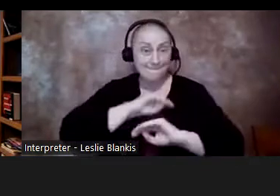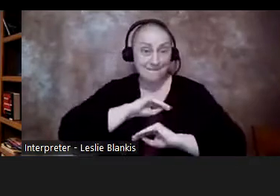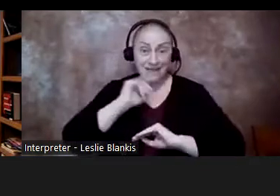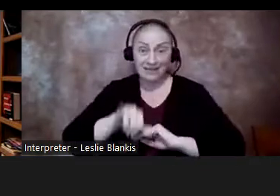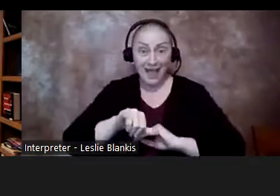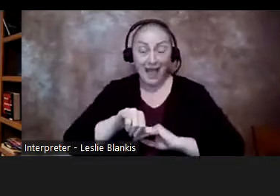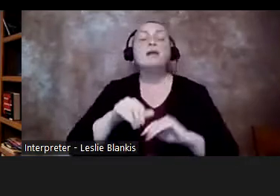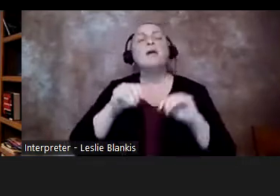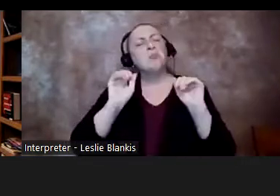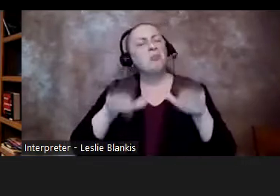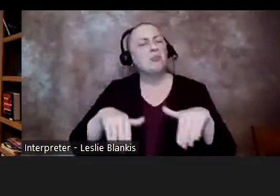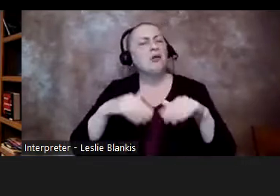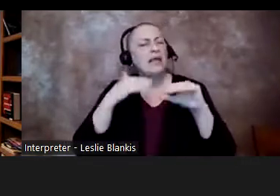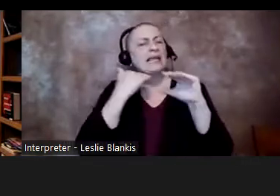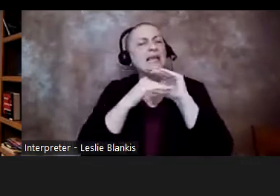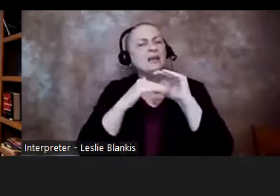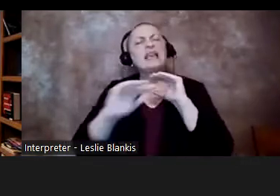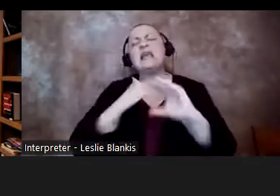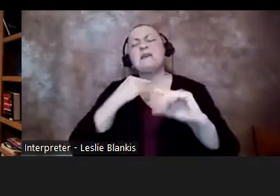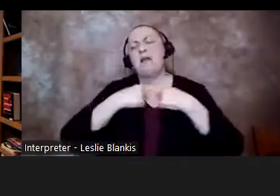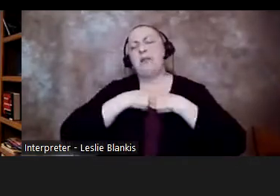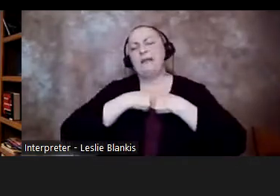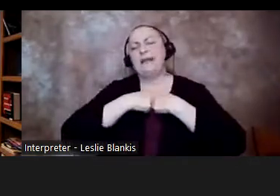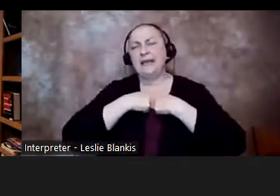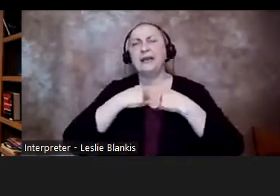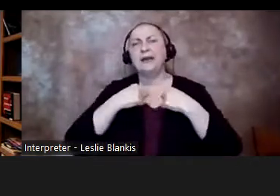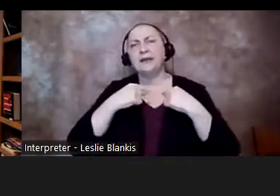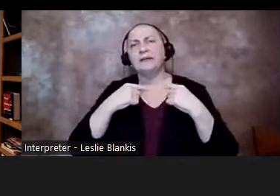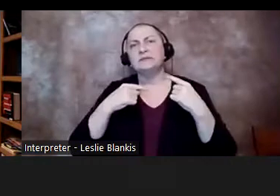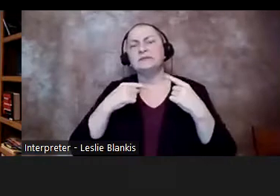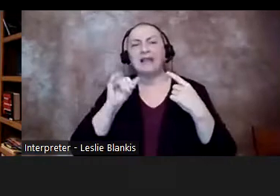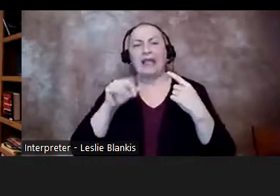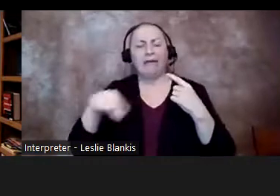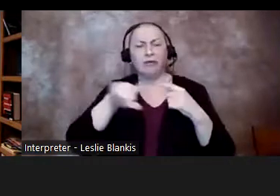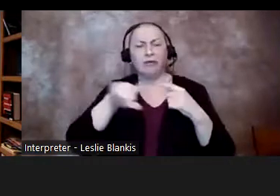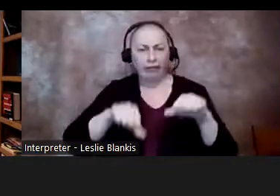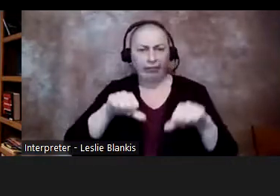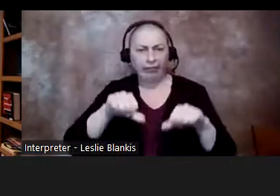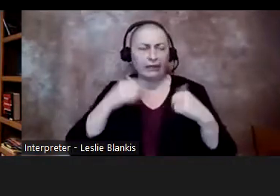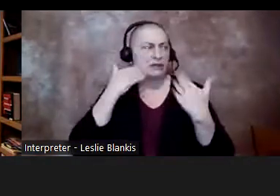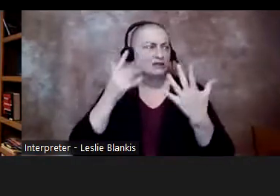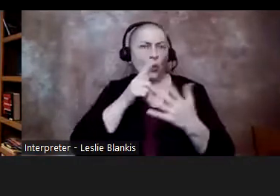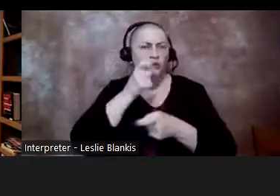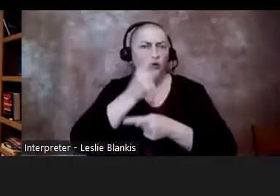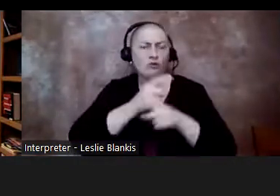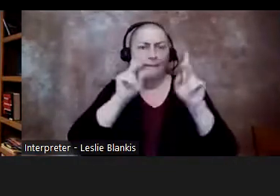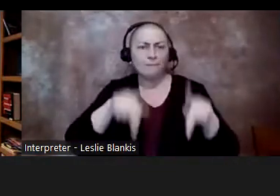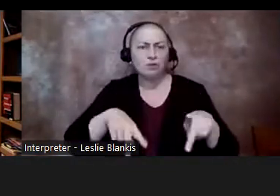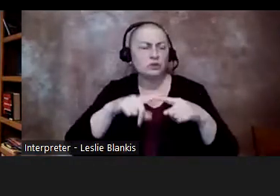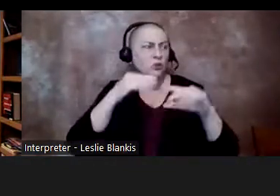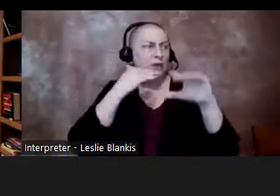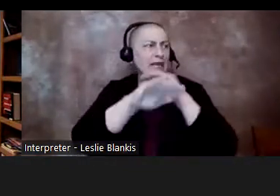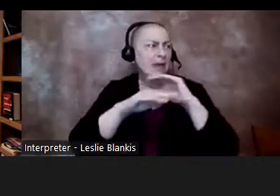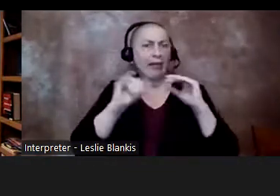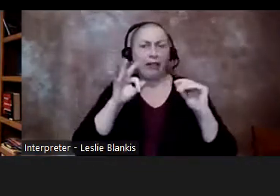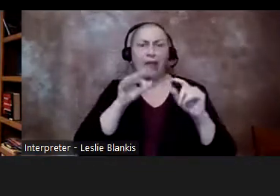email me, and I could also, if you don't know who the correct person is to email if it's not on